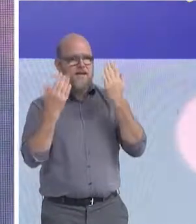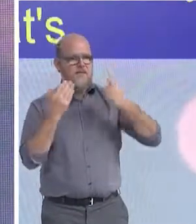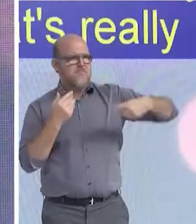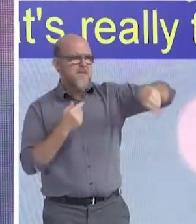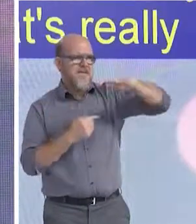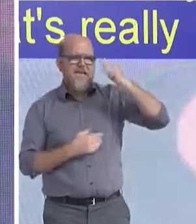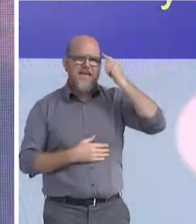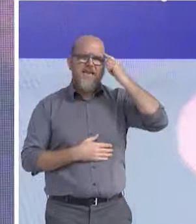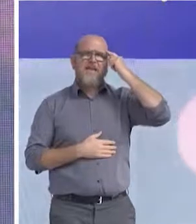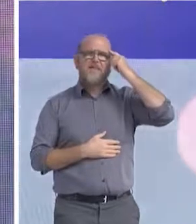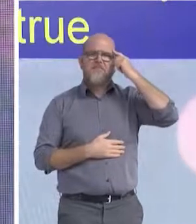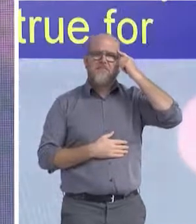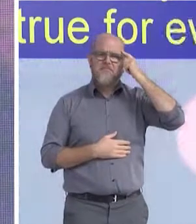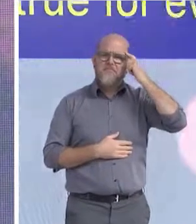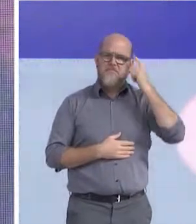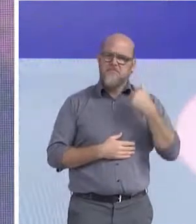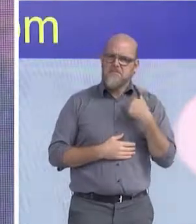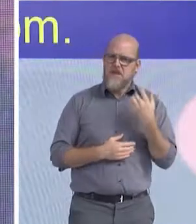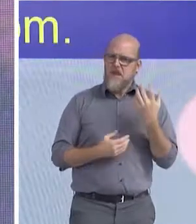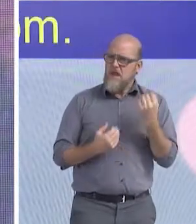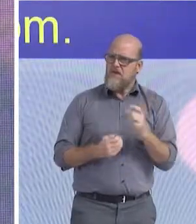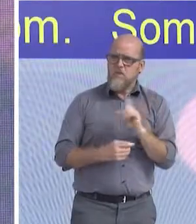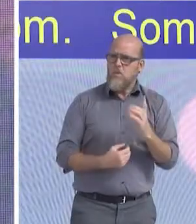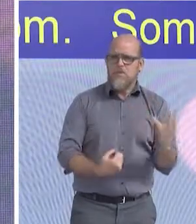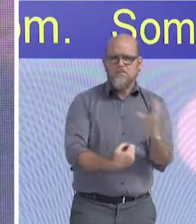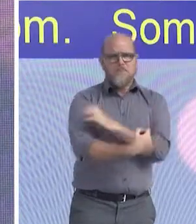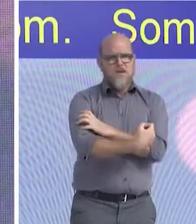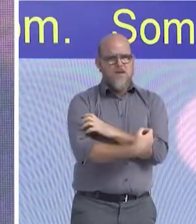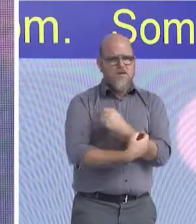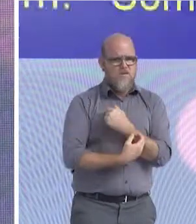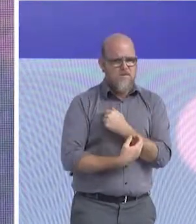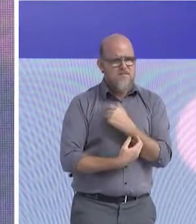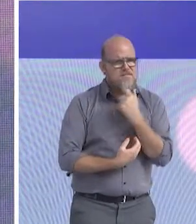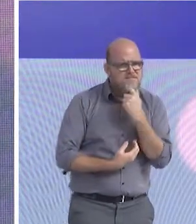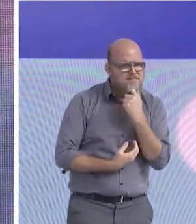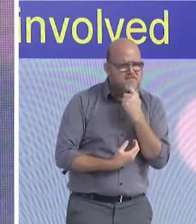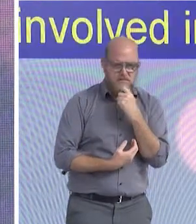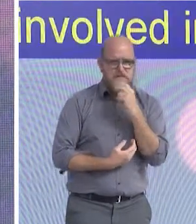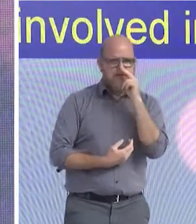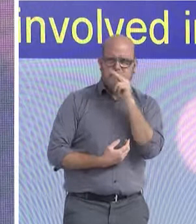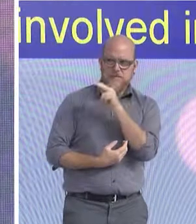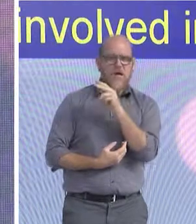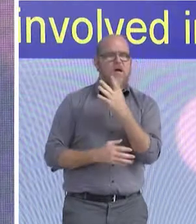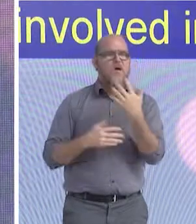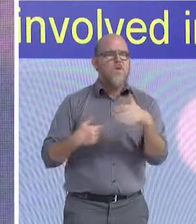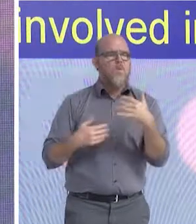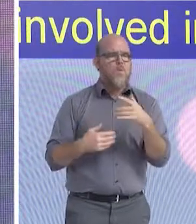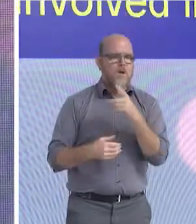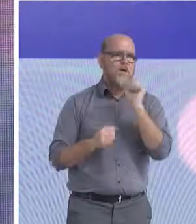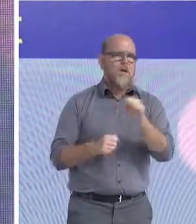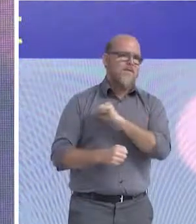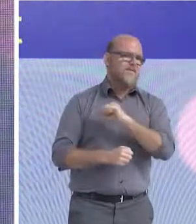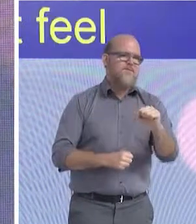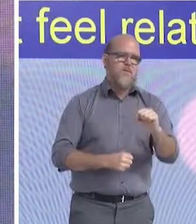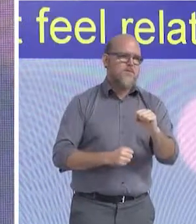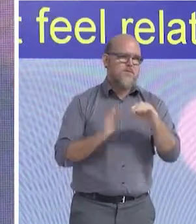in this room. Some of you might be involved in small organizations, small institutions. You may feel relatively powerless, but actually you're only limited by the